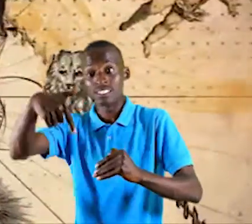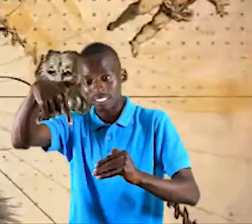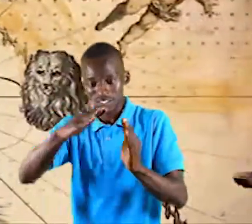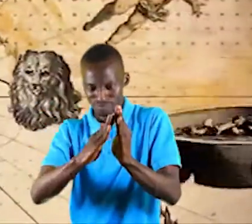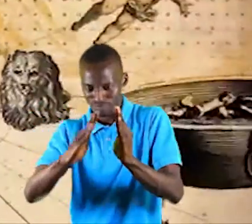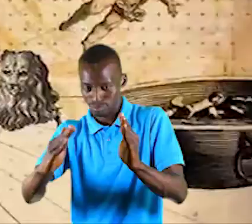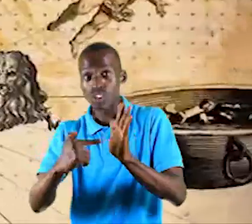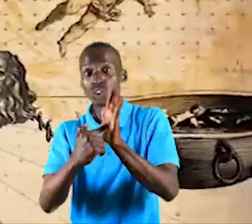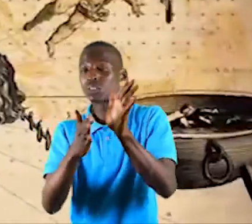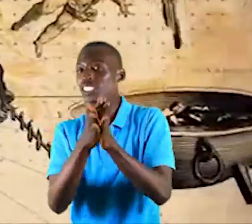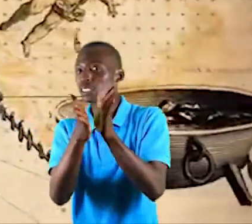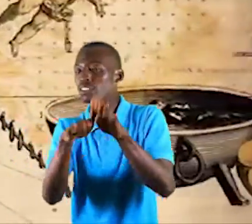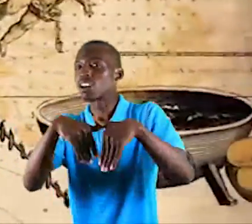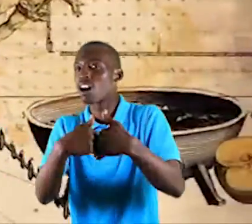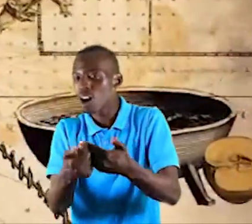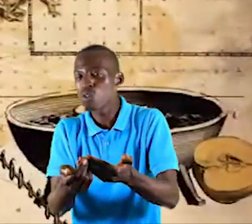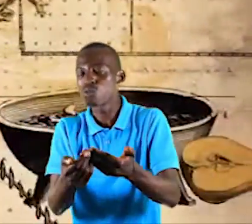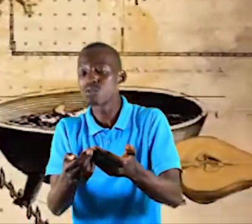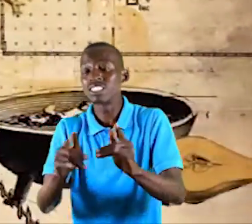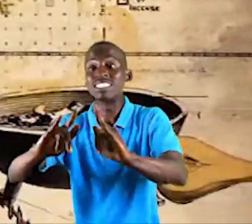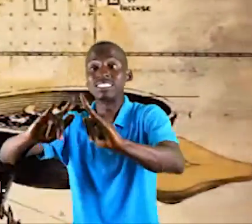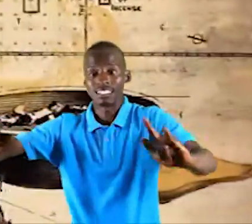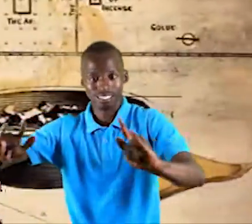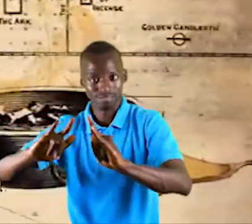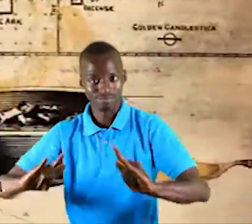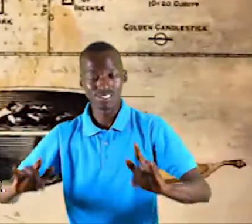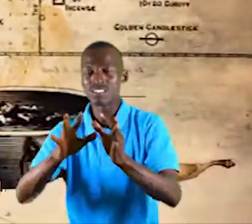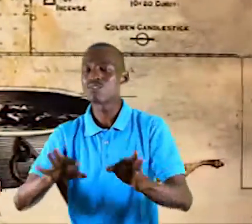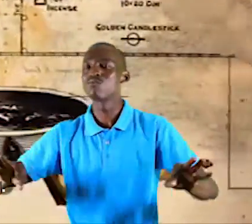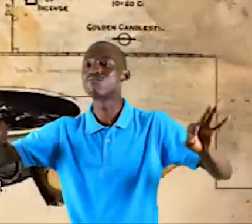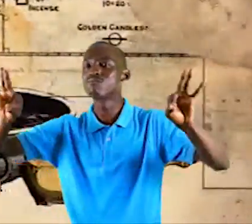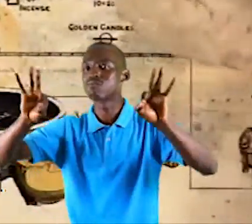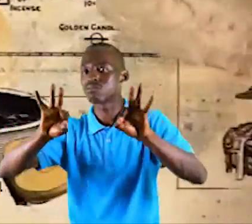7 chapters of extremely detailed architectural blueprints for this tent. It's really